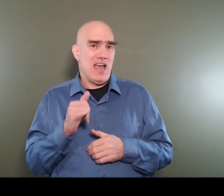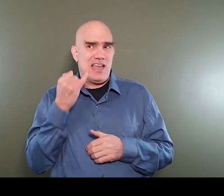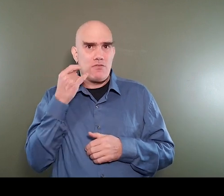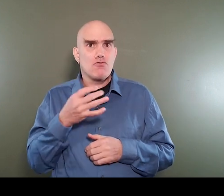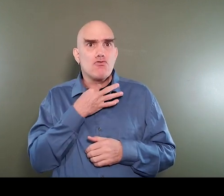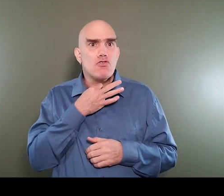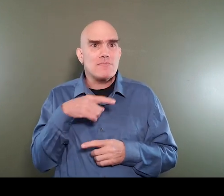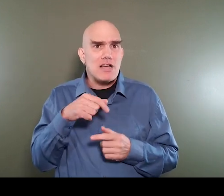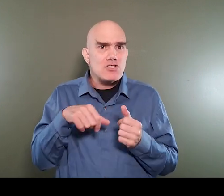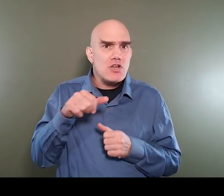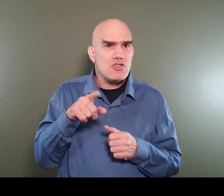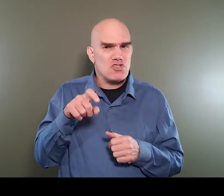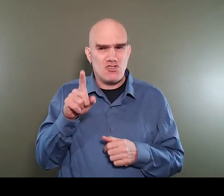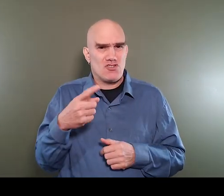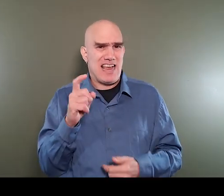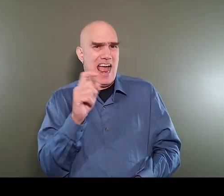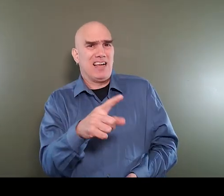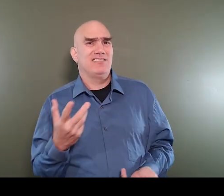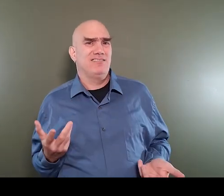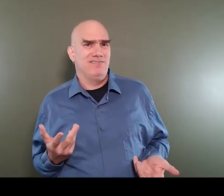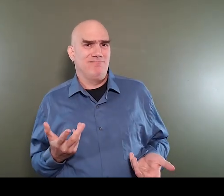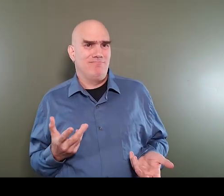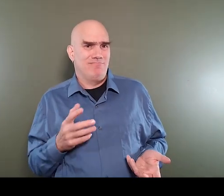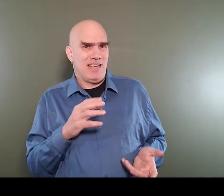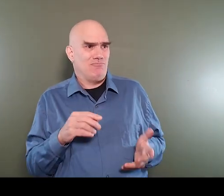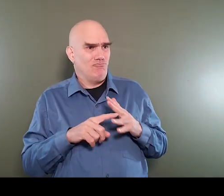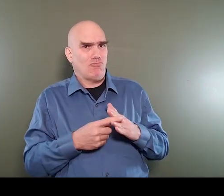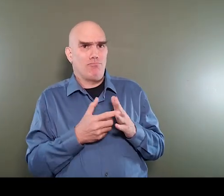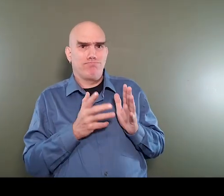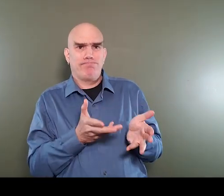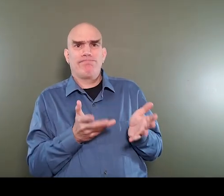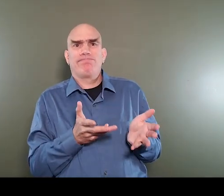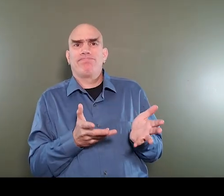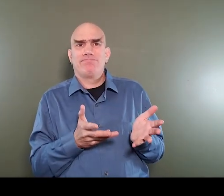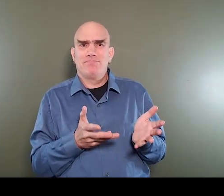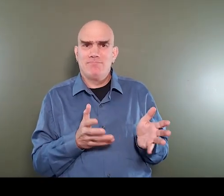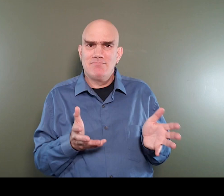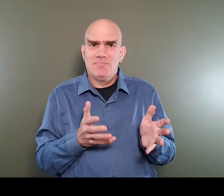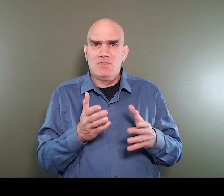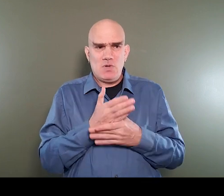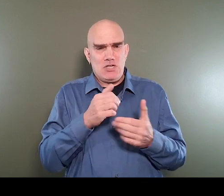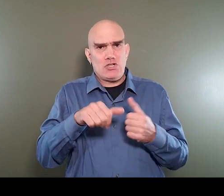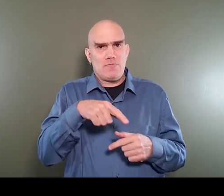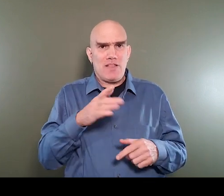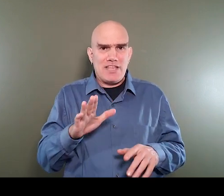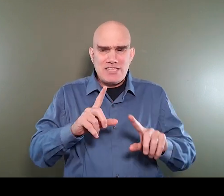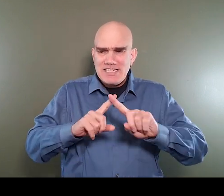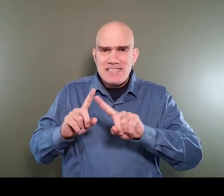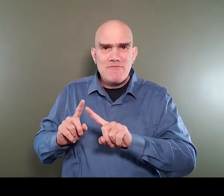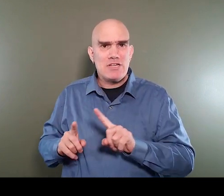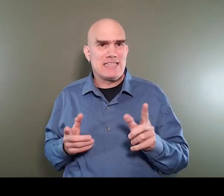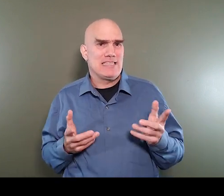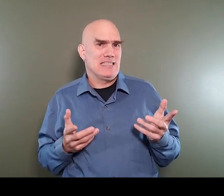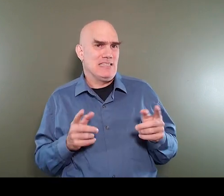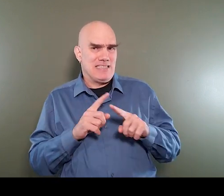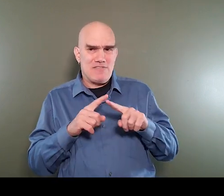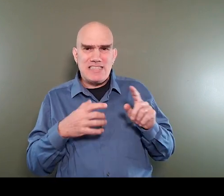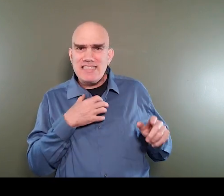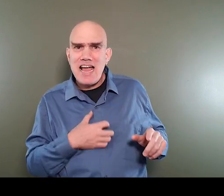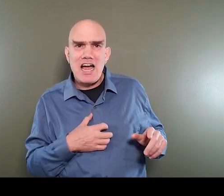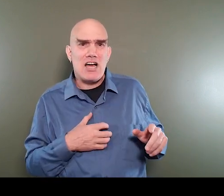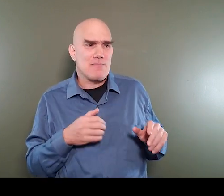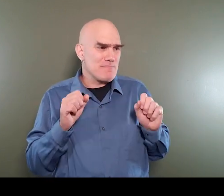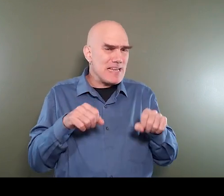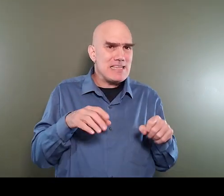another. Like if they're curious about each other, they should just ask and foster like a conversation between each other about their